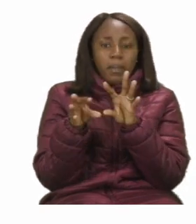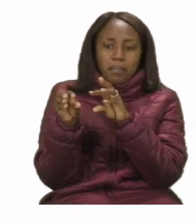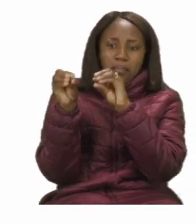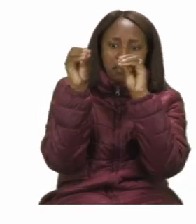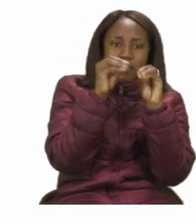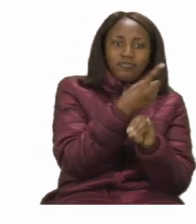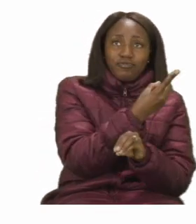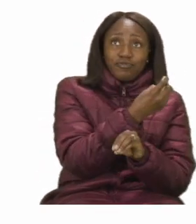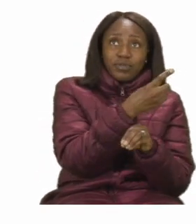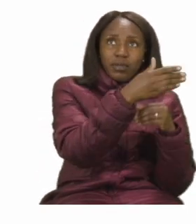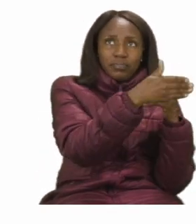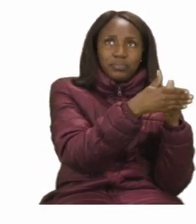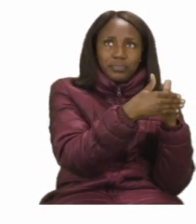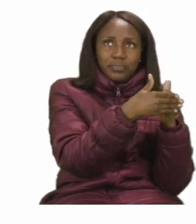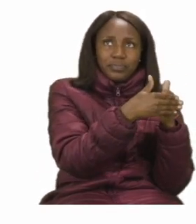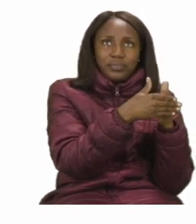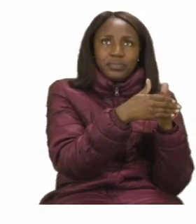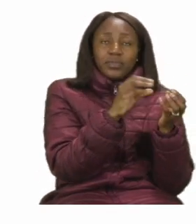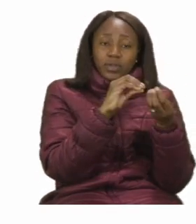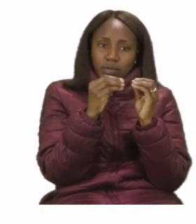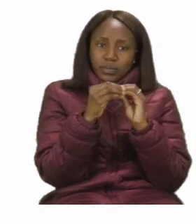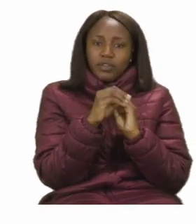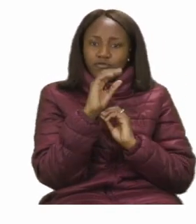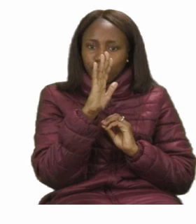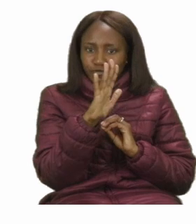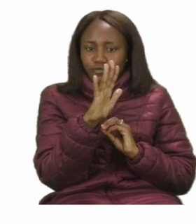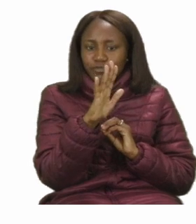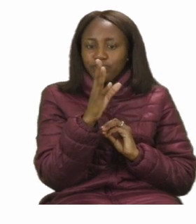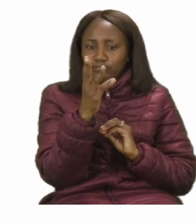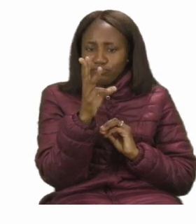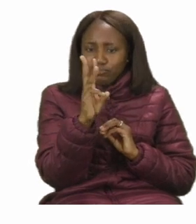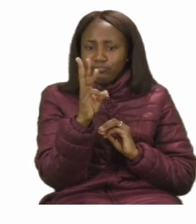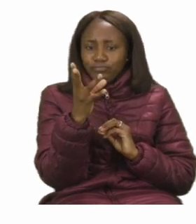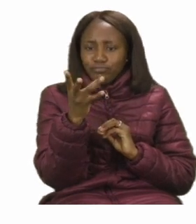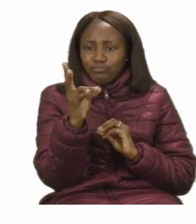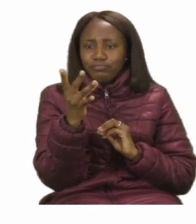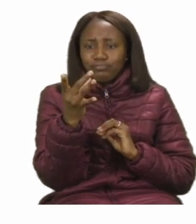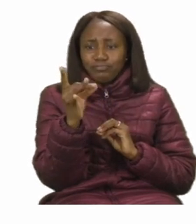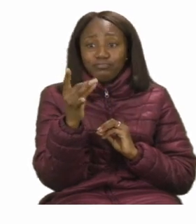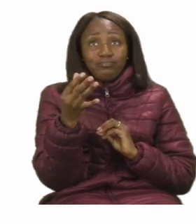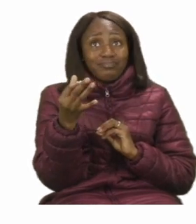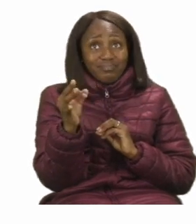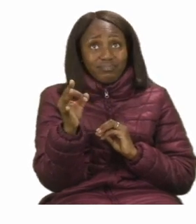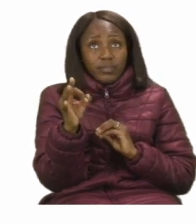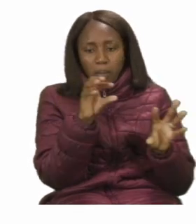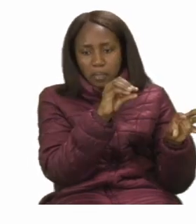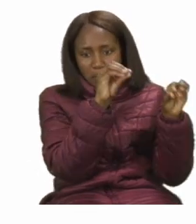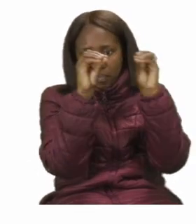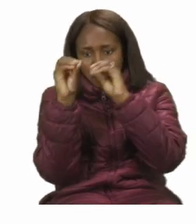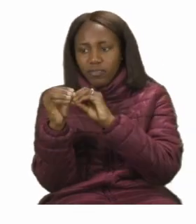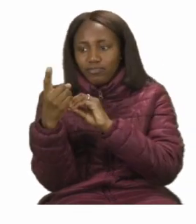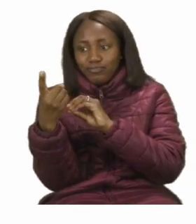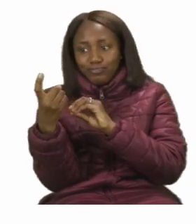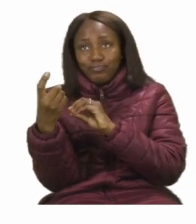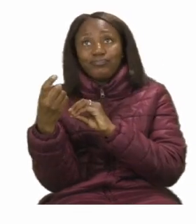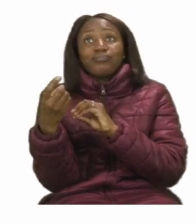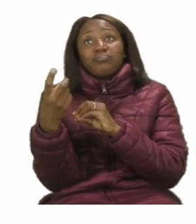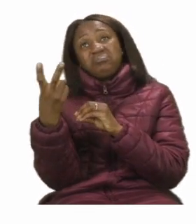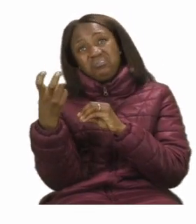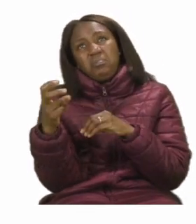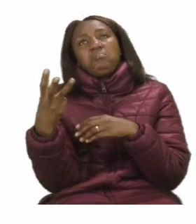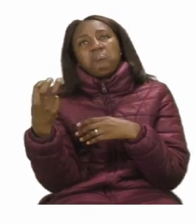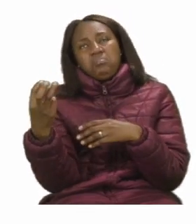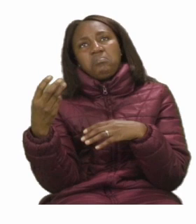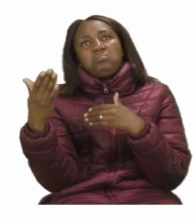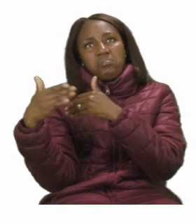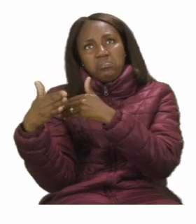10. And numbers from 5 and above, meaning 5, 6, 7, 8, 9,